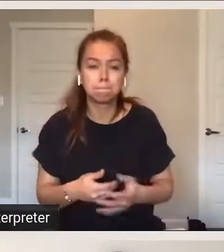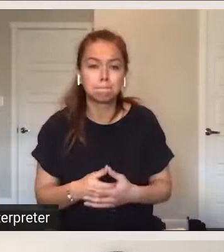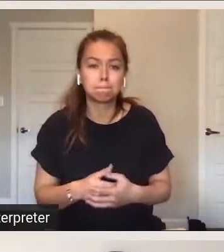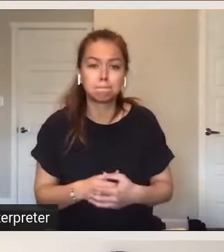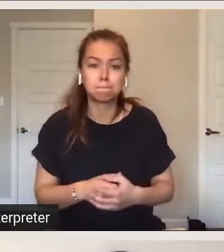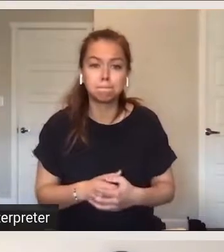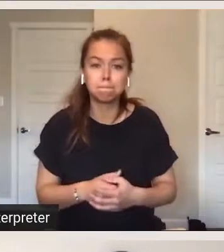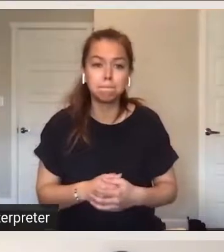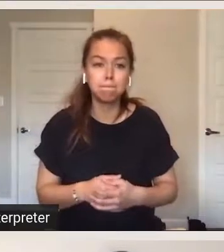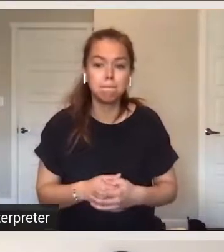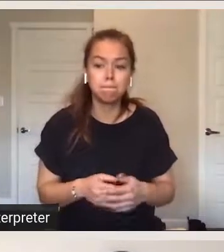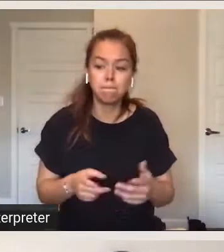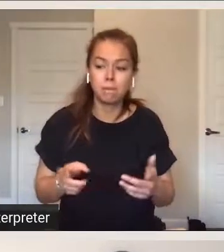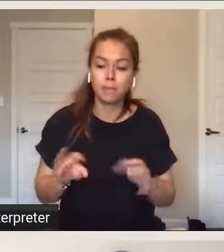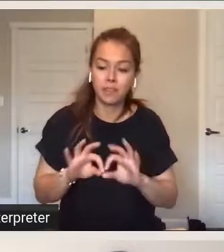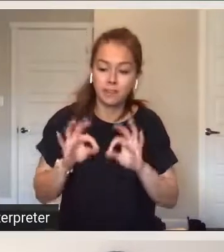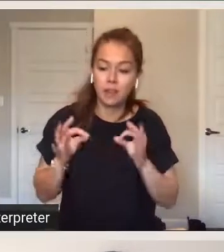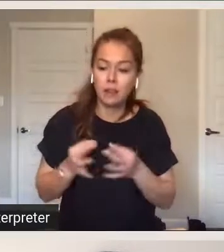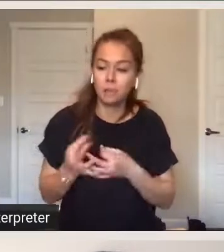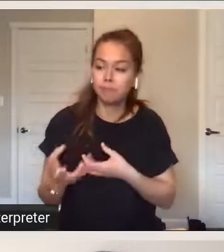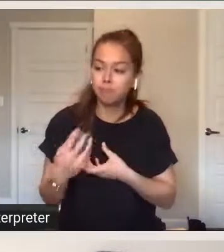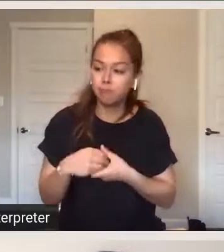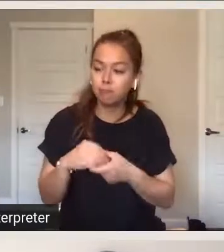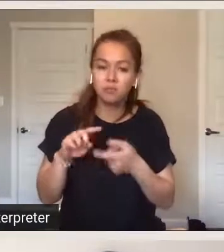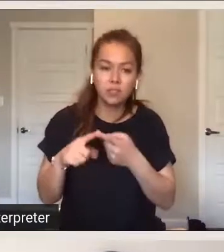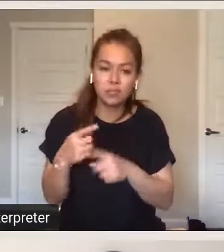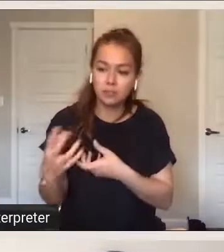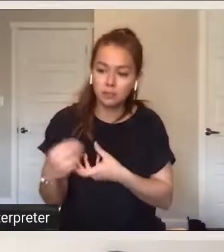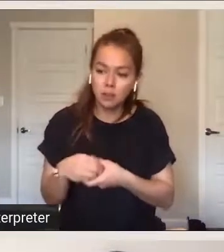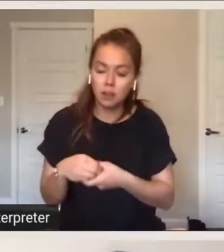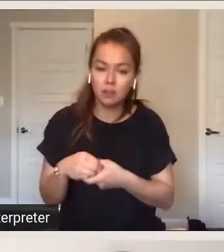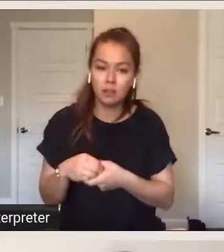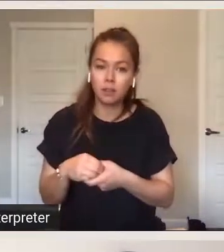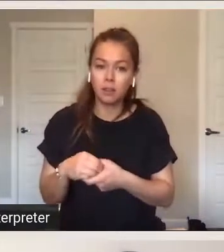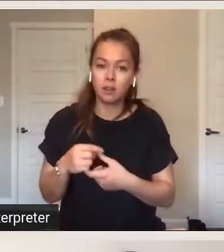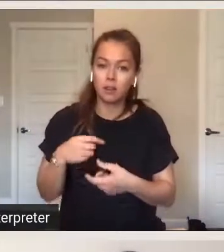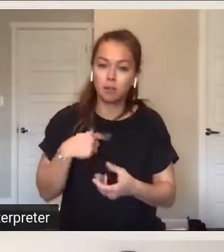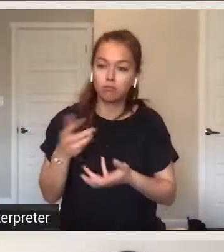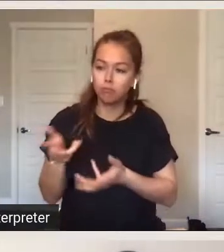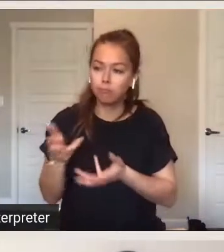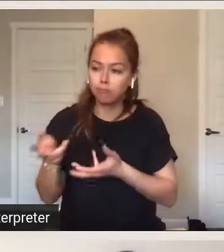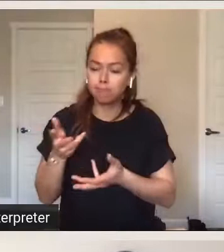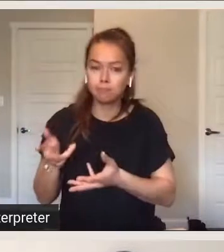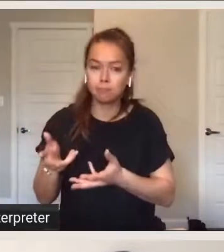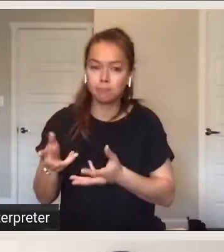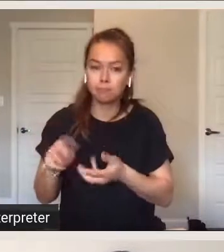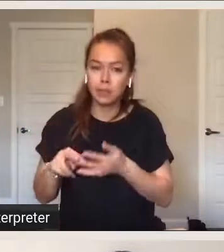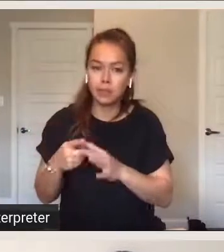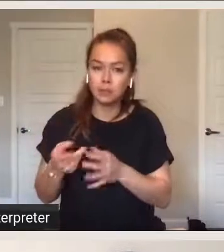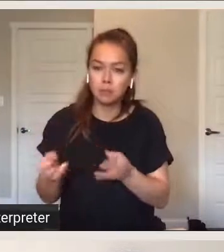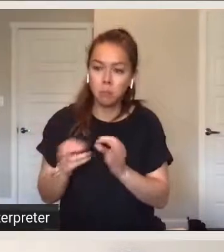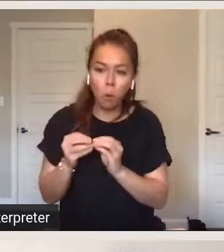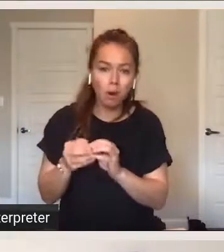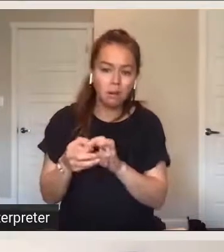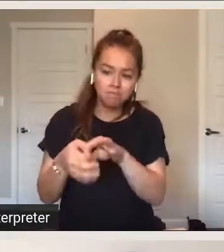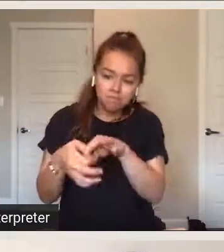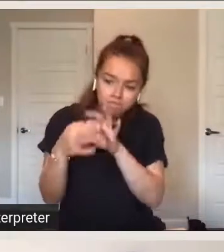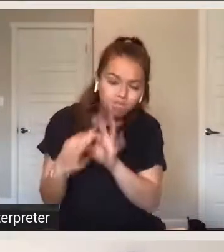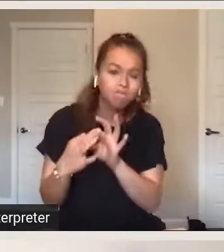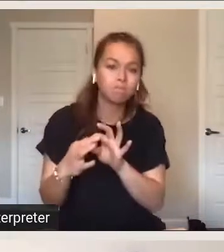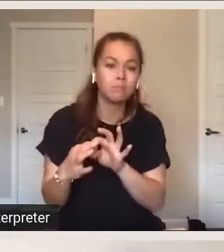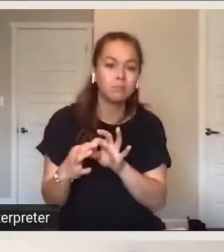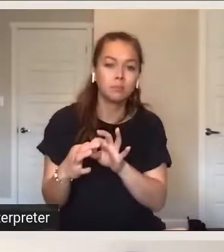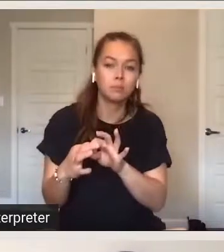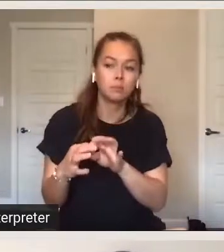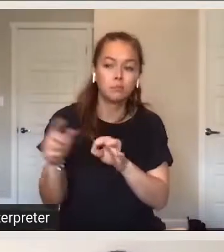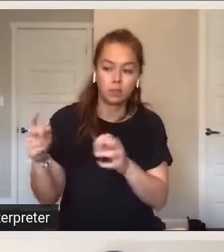brought us closer. You know, they were able to see what we do at the scale that we do with all the equipment. And it was exciting for them to kind of